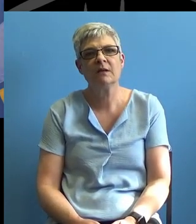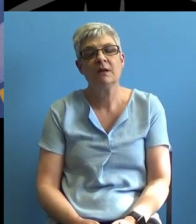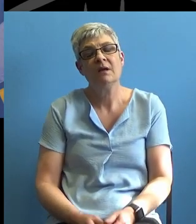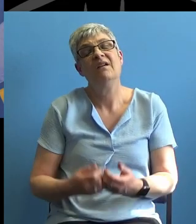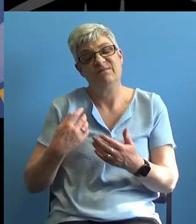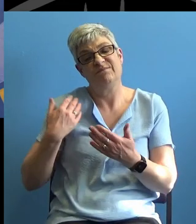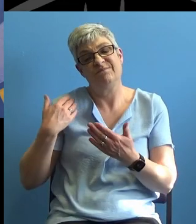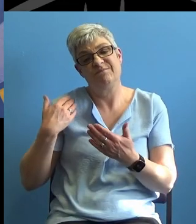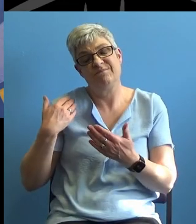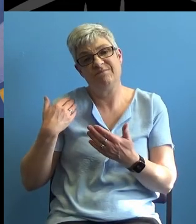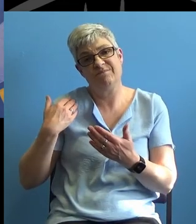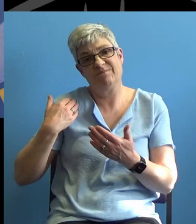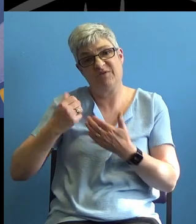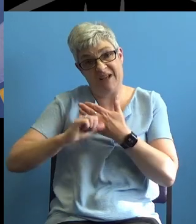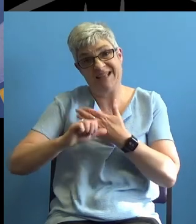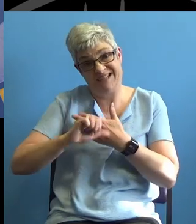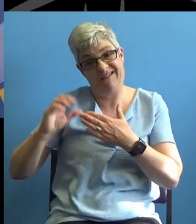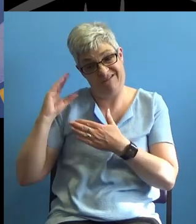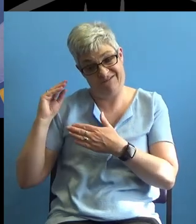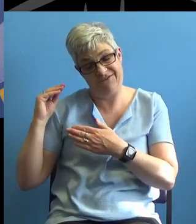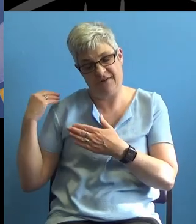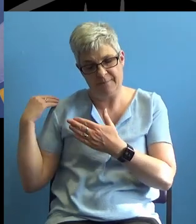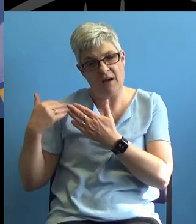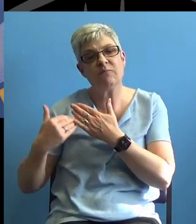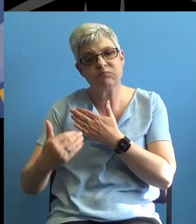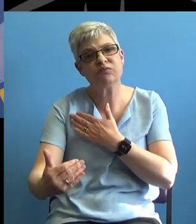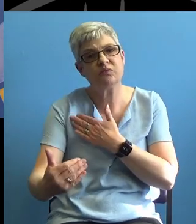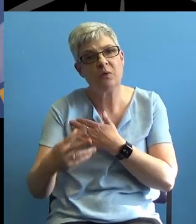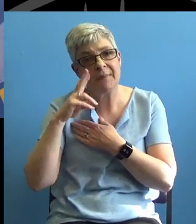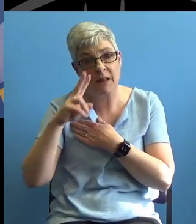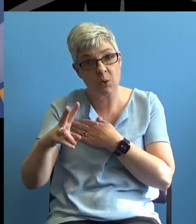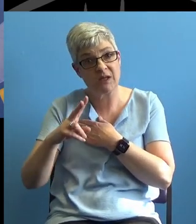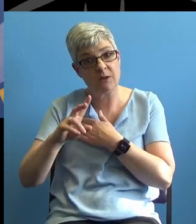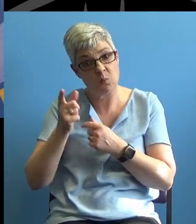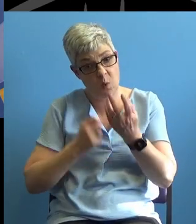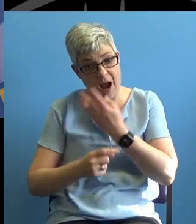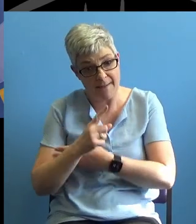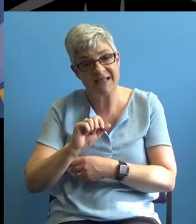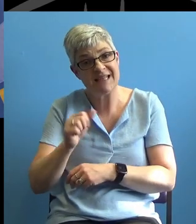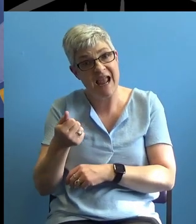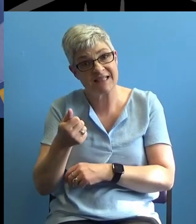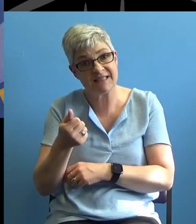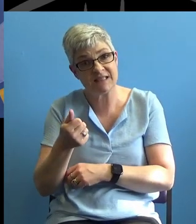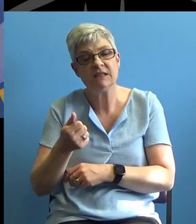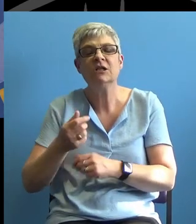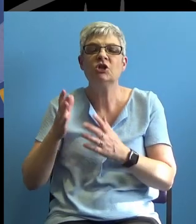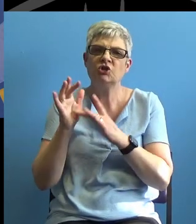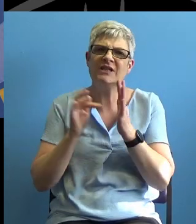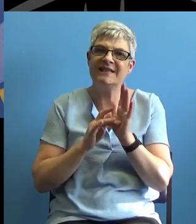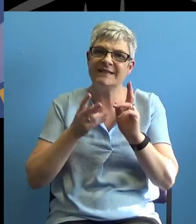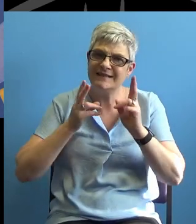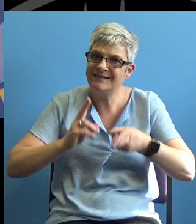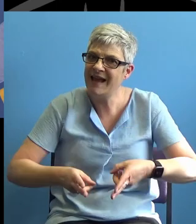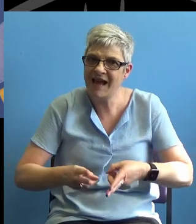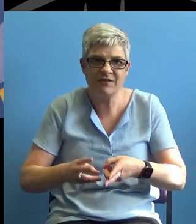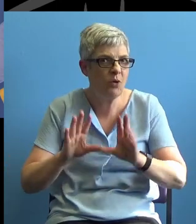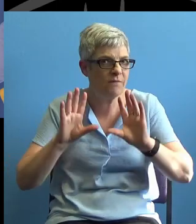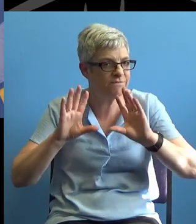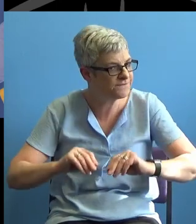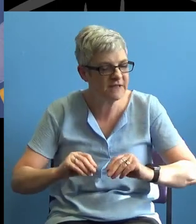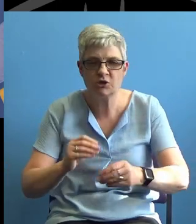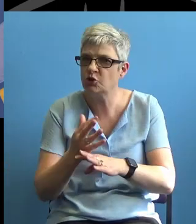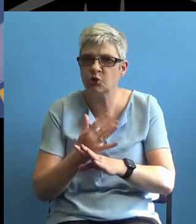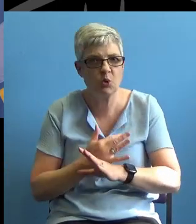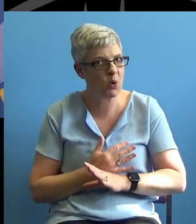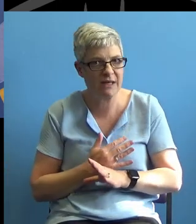Well, for a few weeks after Easter, we have been looking at what happened next. The death of Jesus clearly was not the end of the